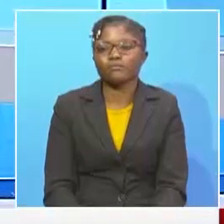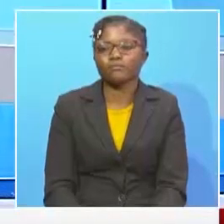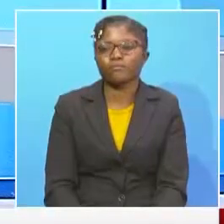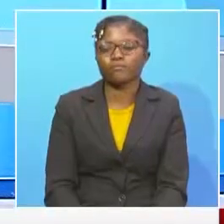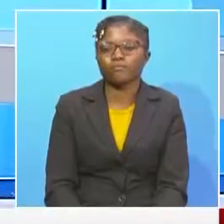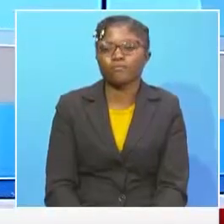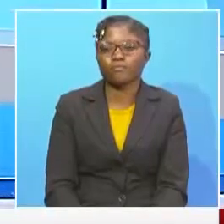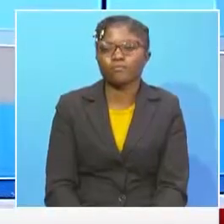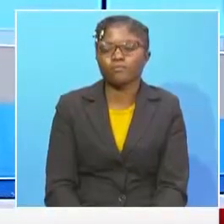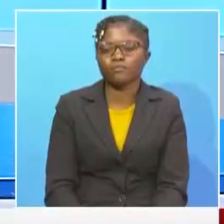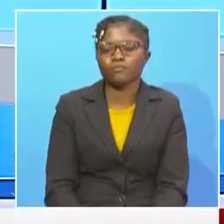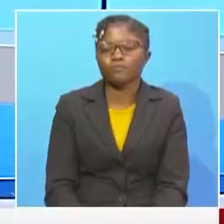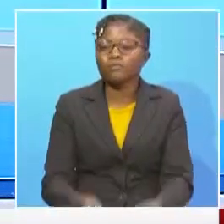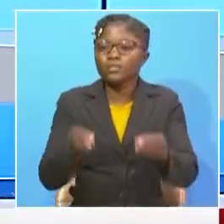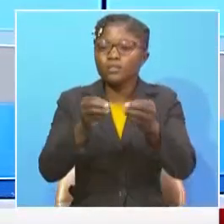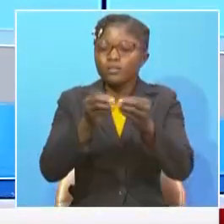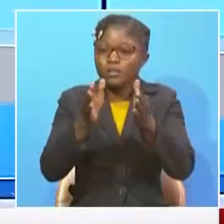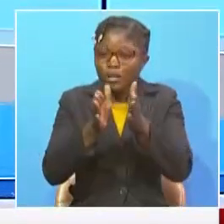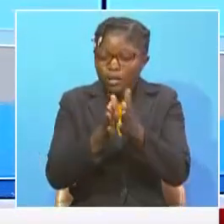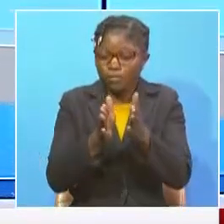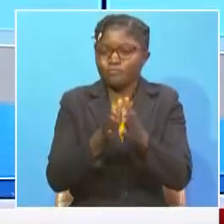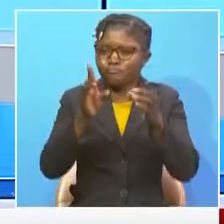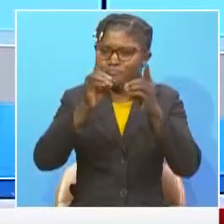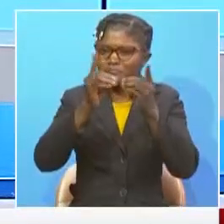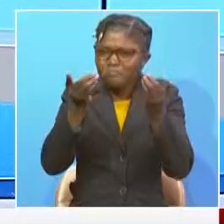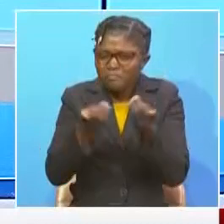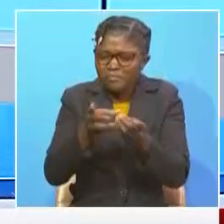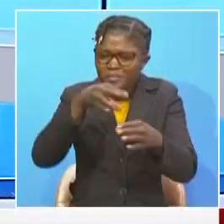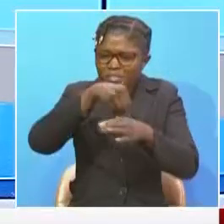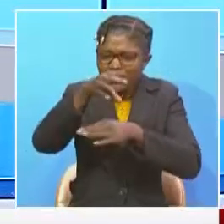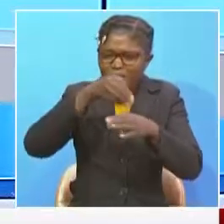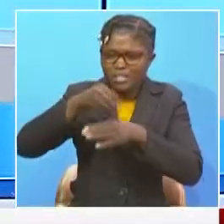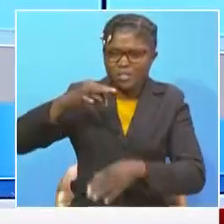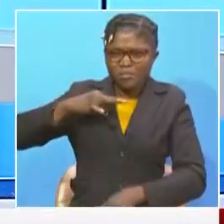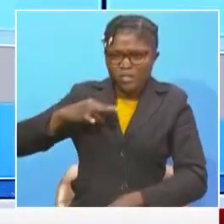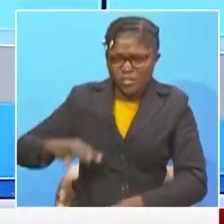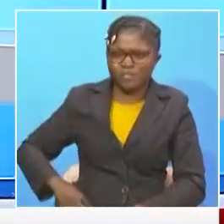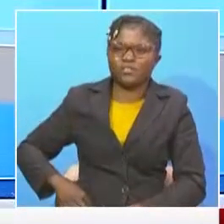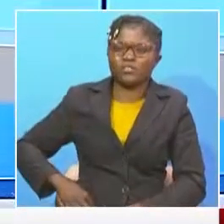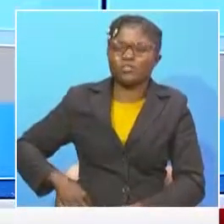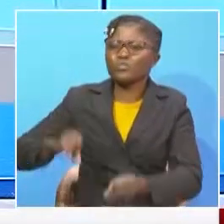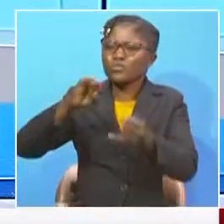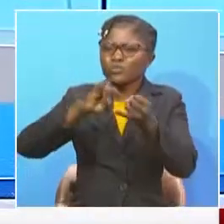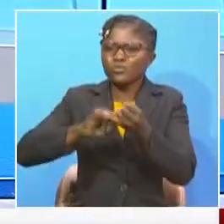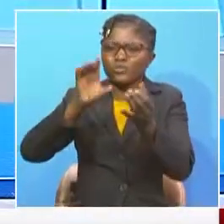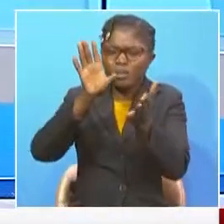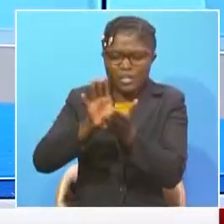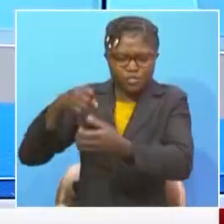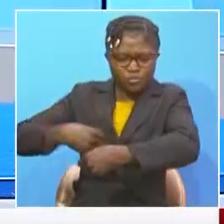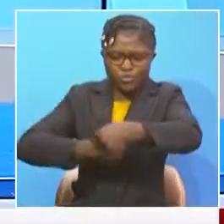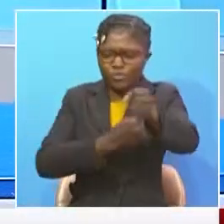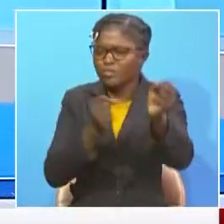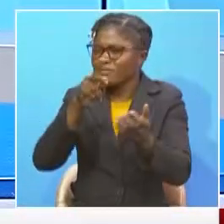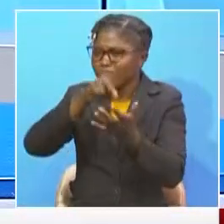Kabwe District Commissioner Lennox Shimwambwa has advised beneficiaries of the social cash transfer and other social protection